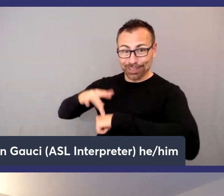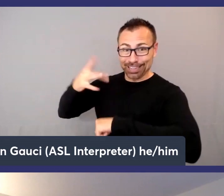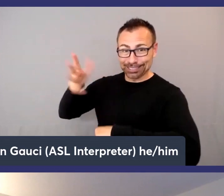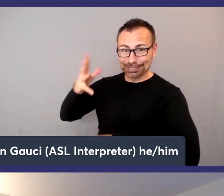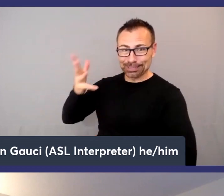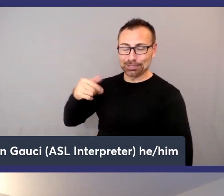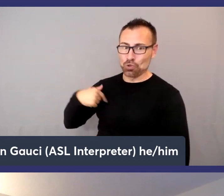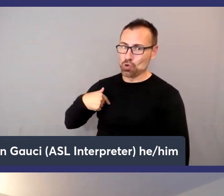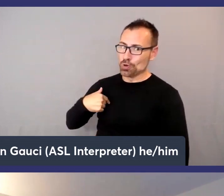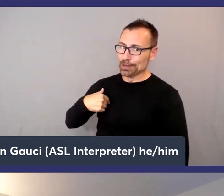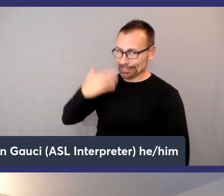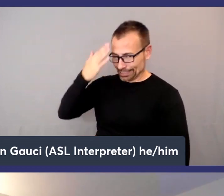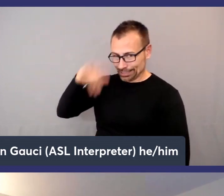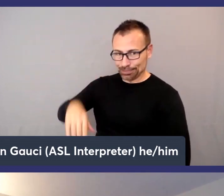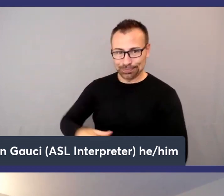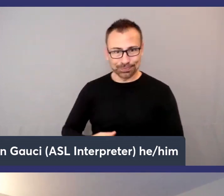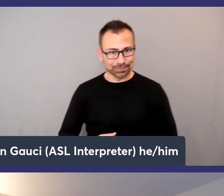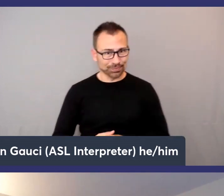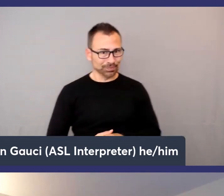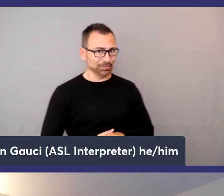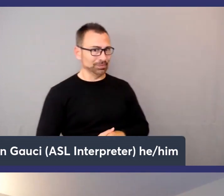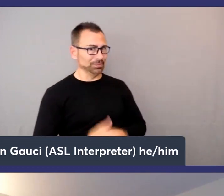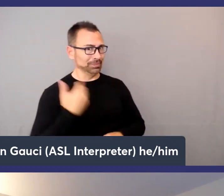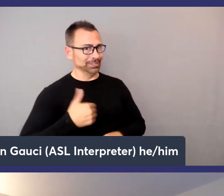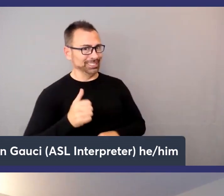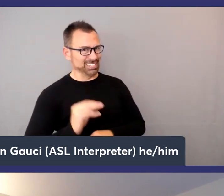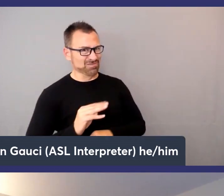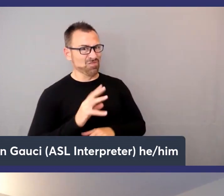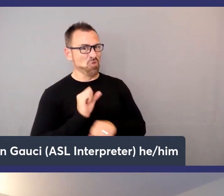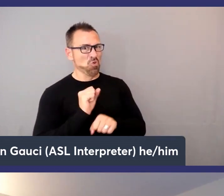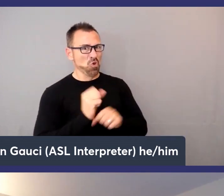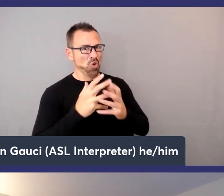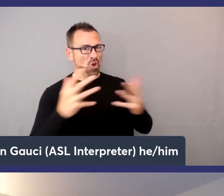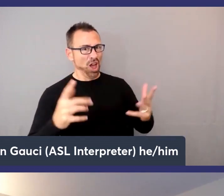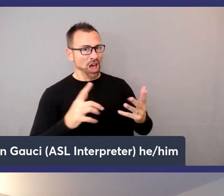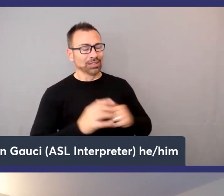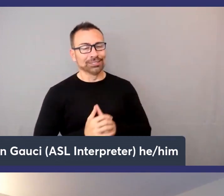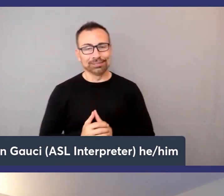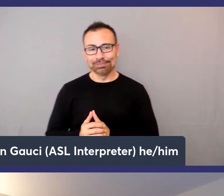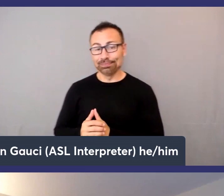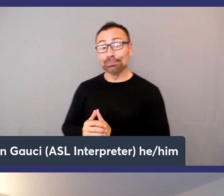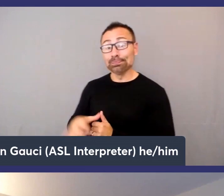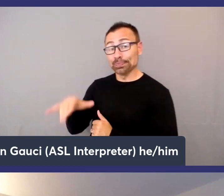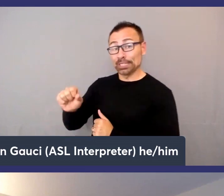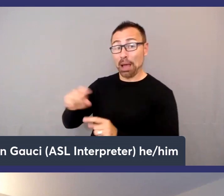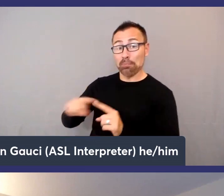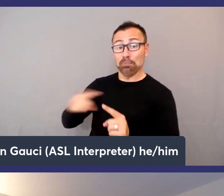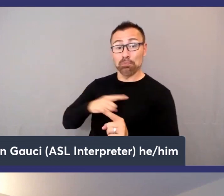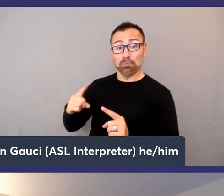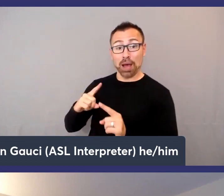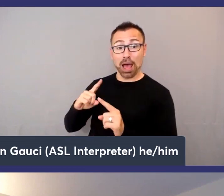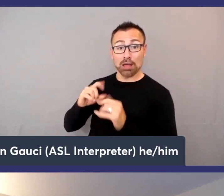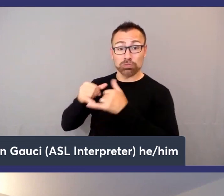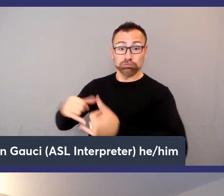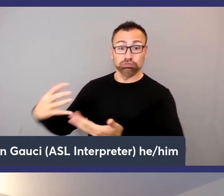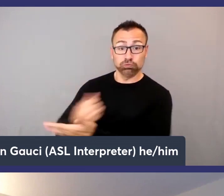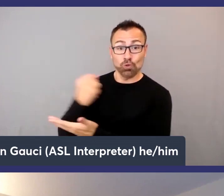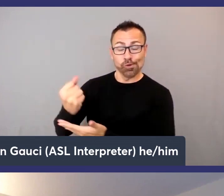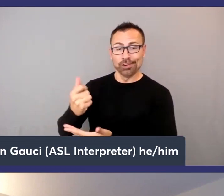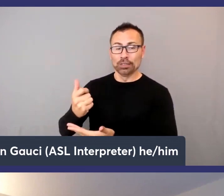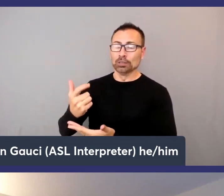It's a lot of work. It's a lot of work, but there's a lot of reward at the end of it, right? It's a great feeling. Mm-hmm. So I guess maybe we should get this